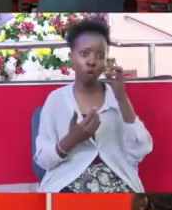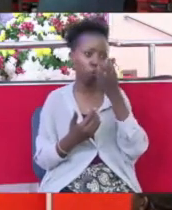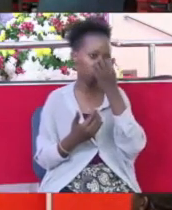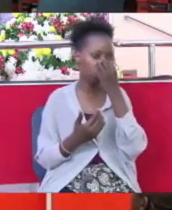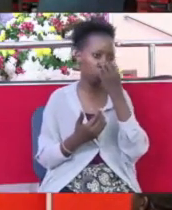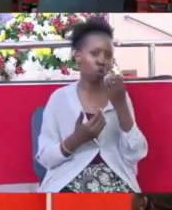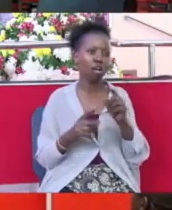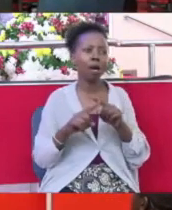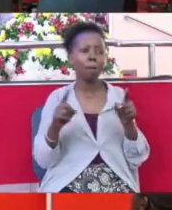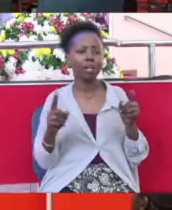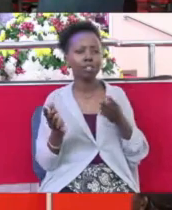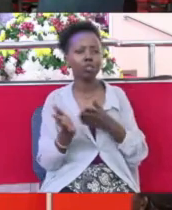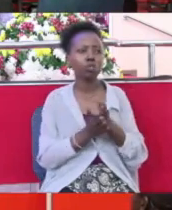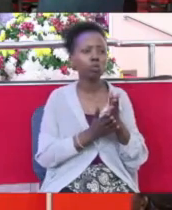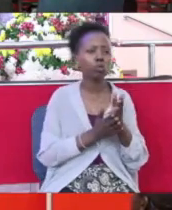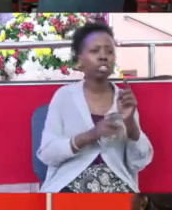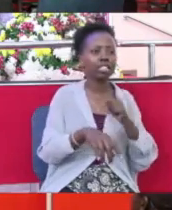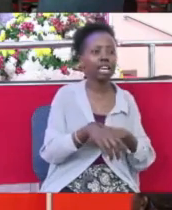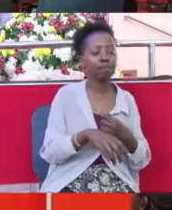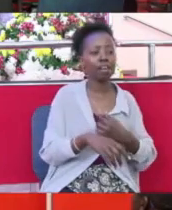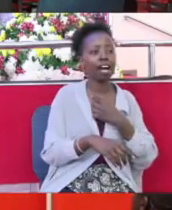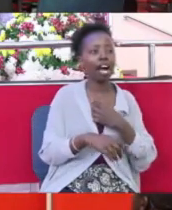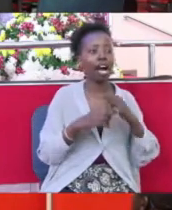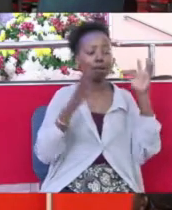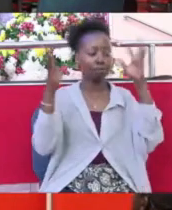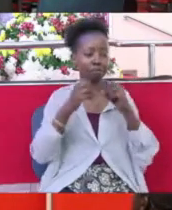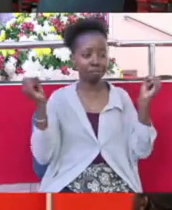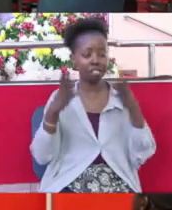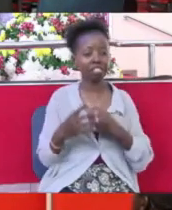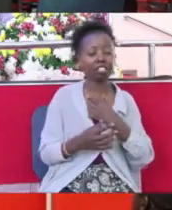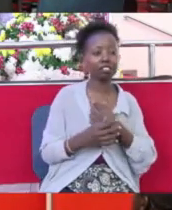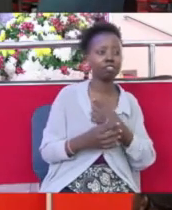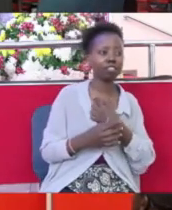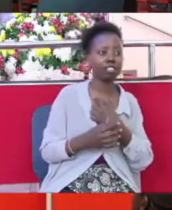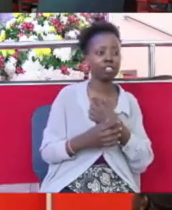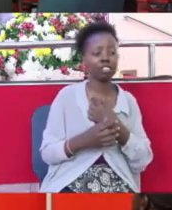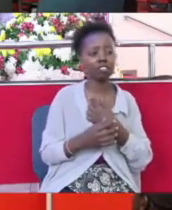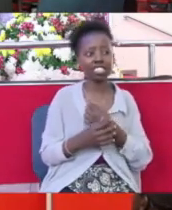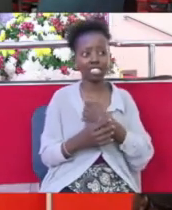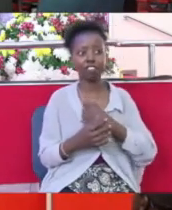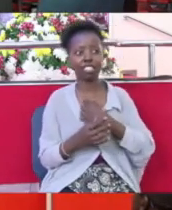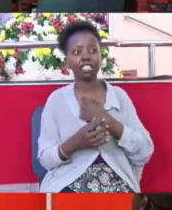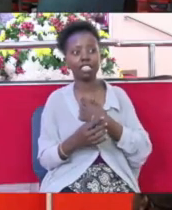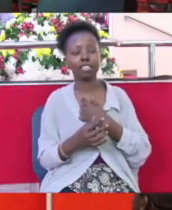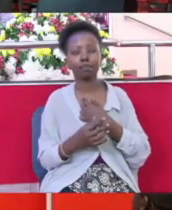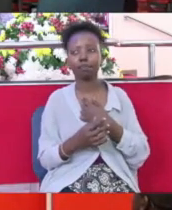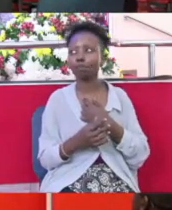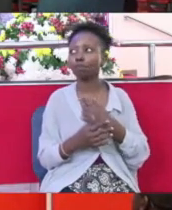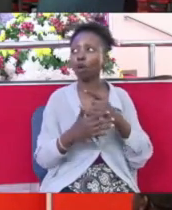But that through that visit, katika ile matembezi yake, the unimaginable happened. Mambo yasiyo kawaida yakatendeka.